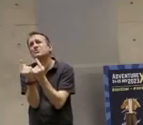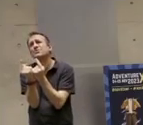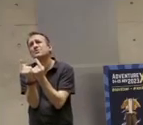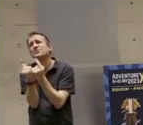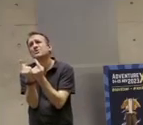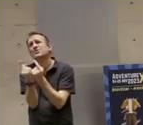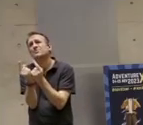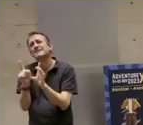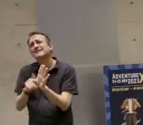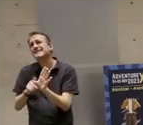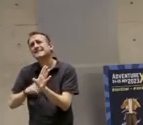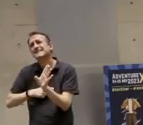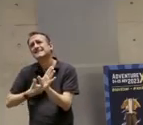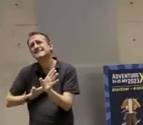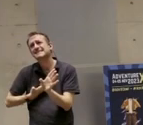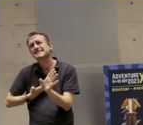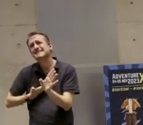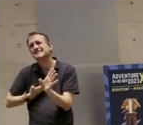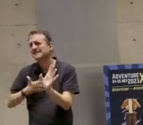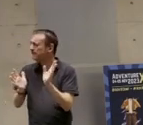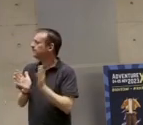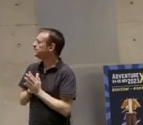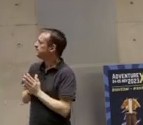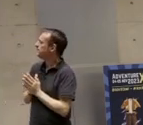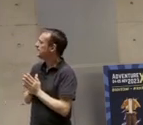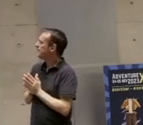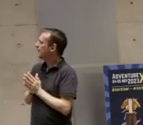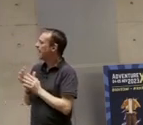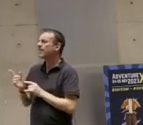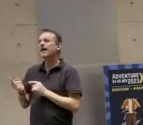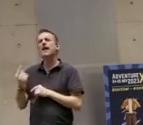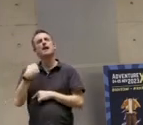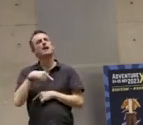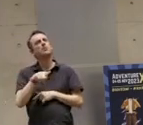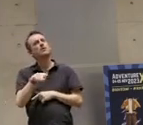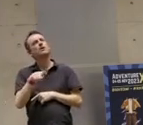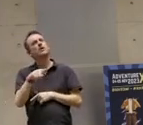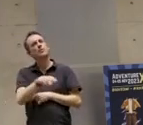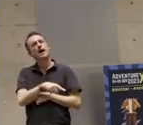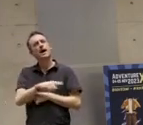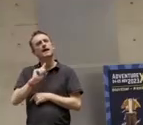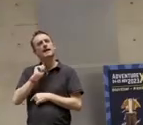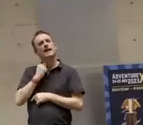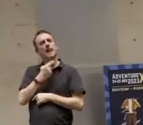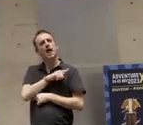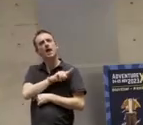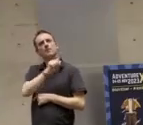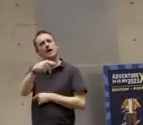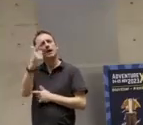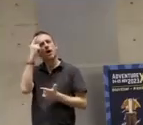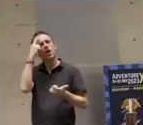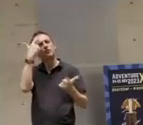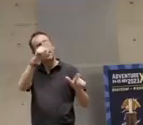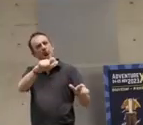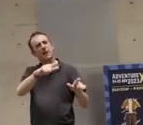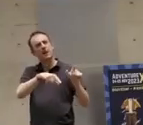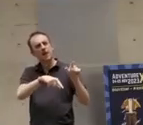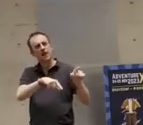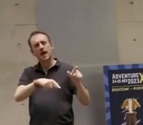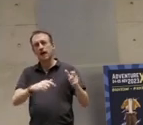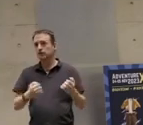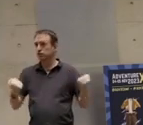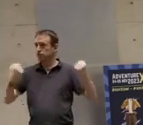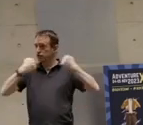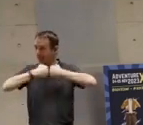again, I'll just mention very briefly, there's a point where the assassin goes back to the hotel where he's staying, and he's wearing a